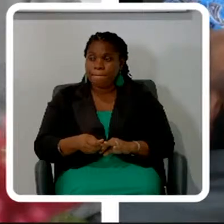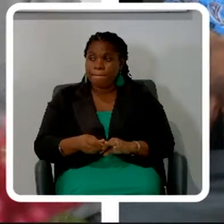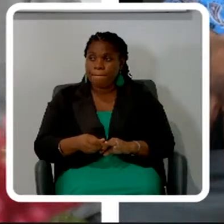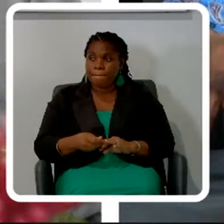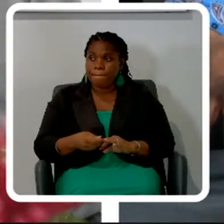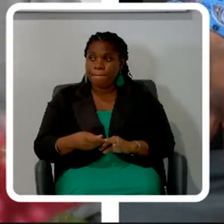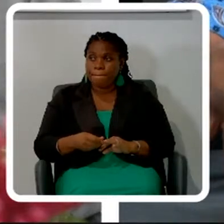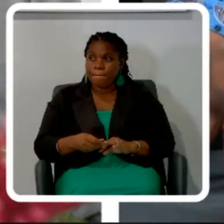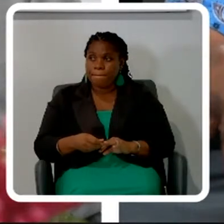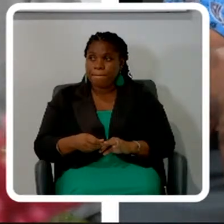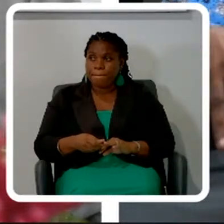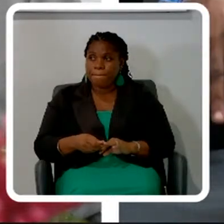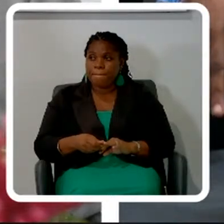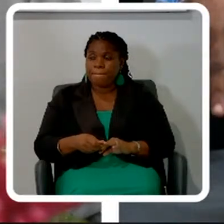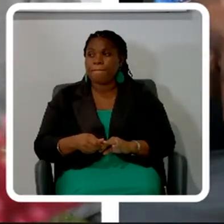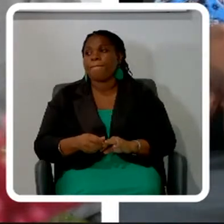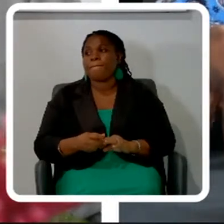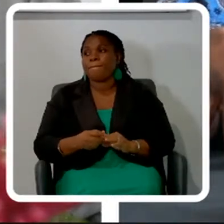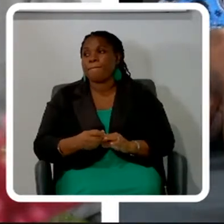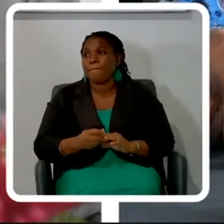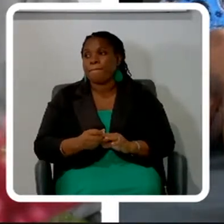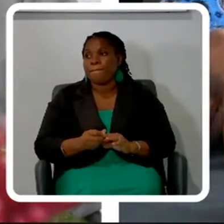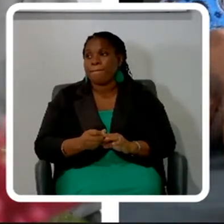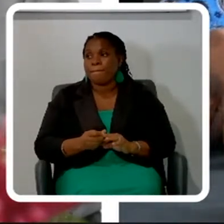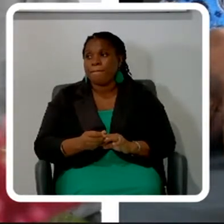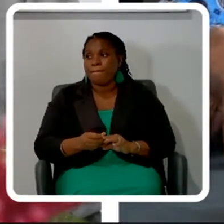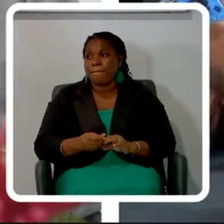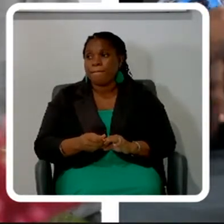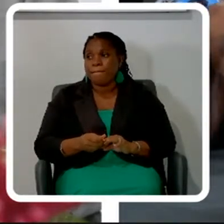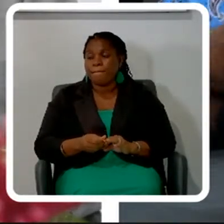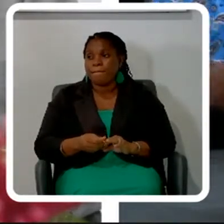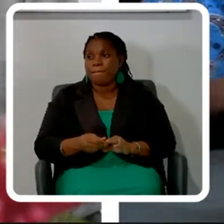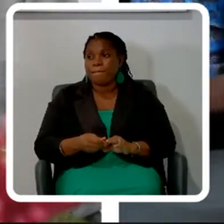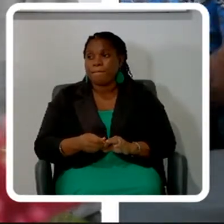Chinese investors in the CBI program?